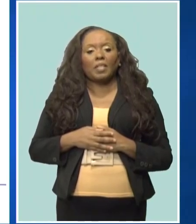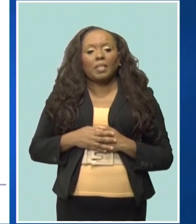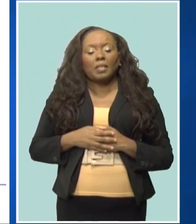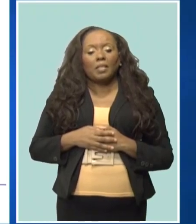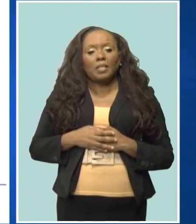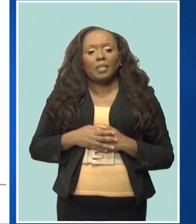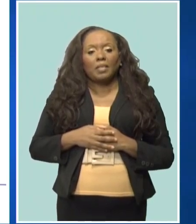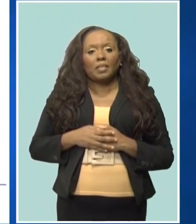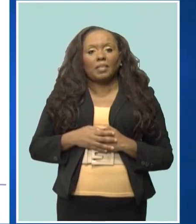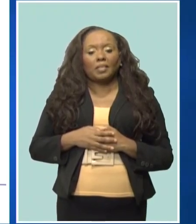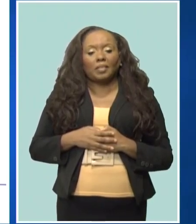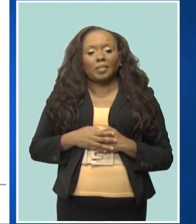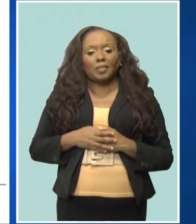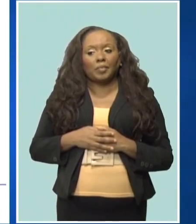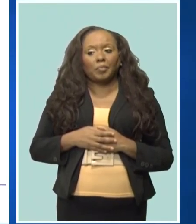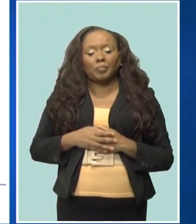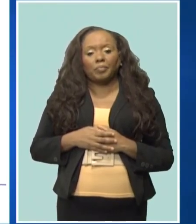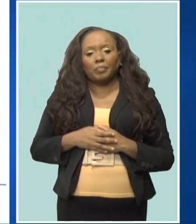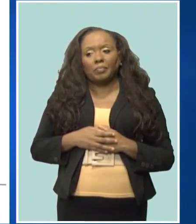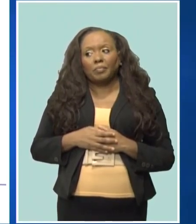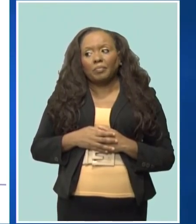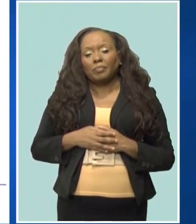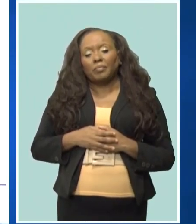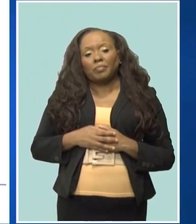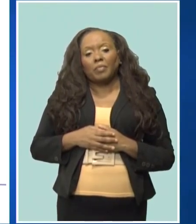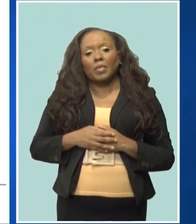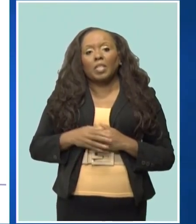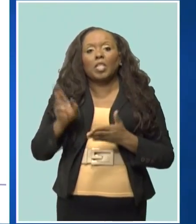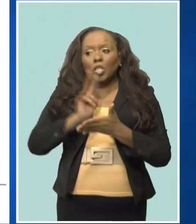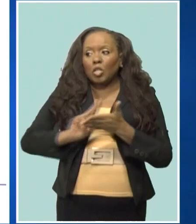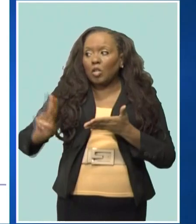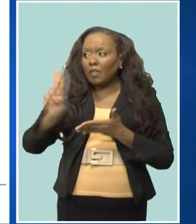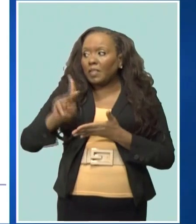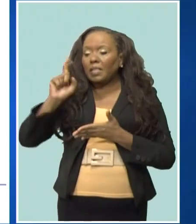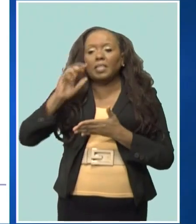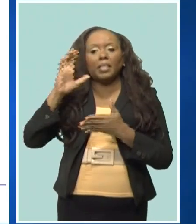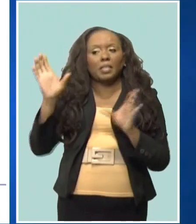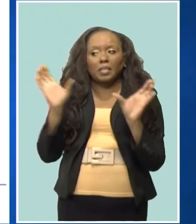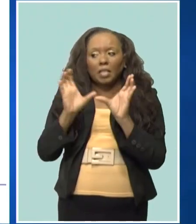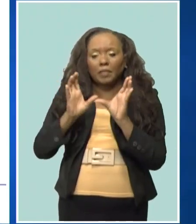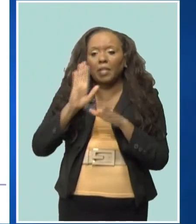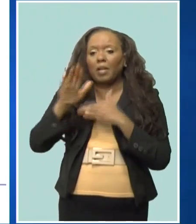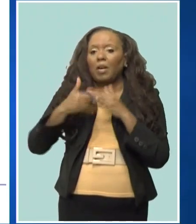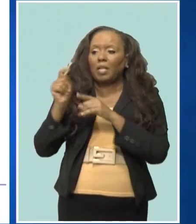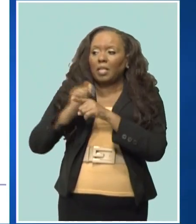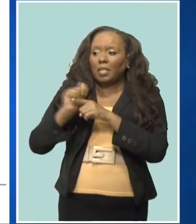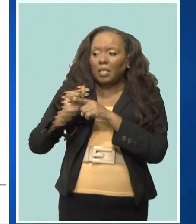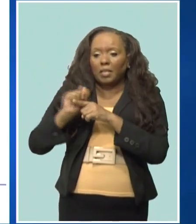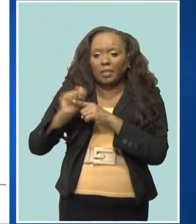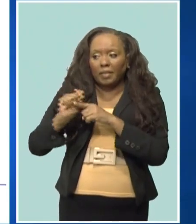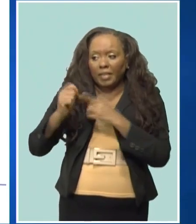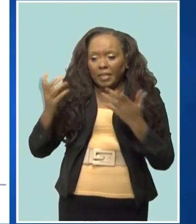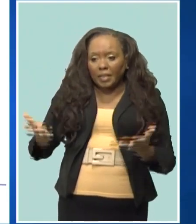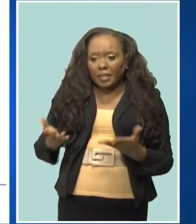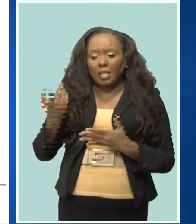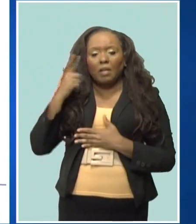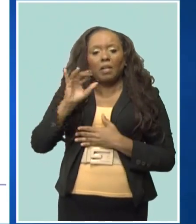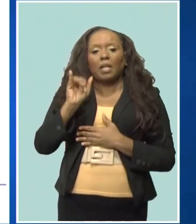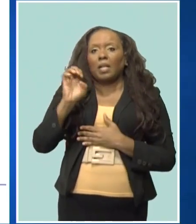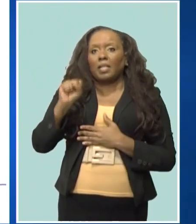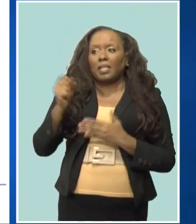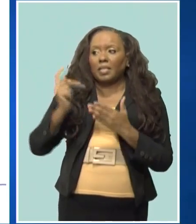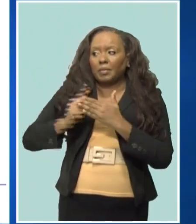engaged the university to certify the training now that is coming from the YES